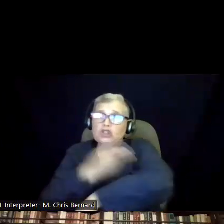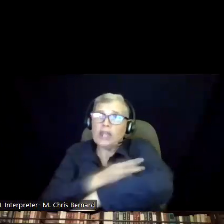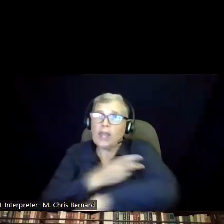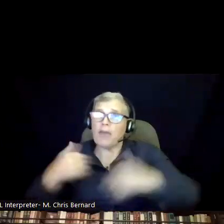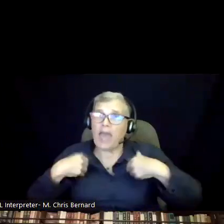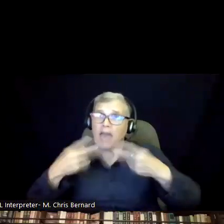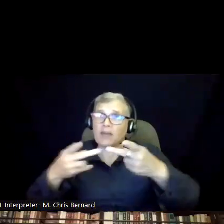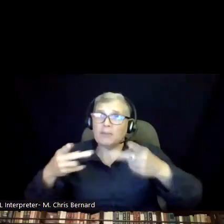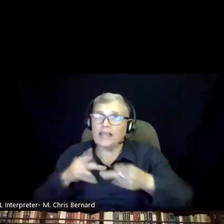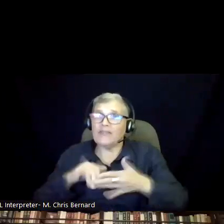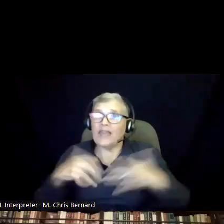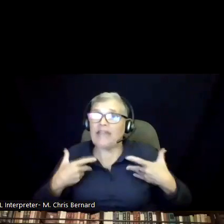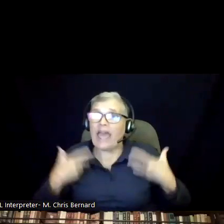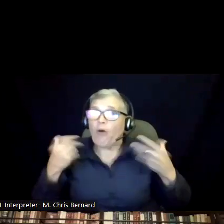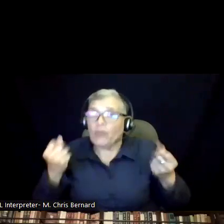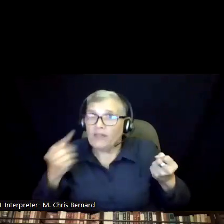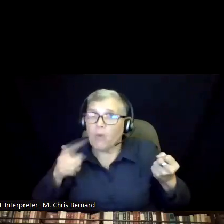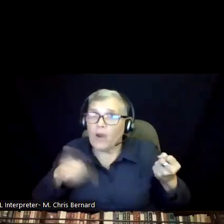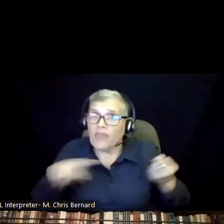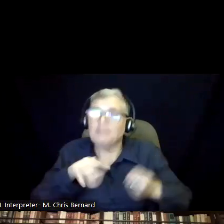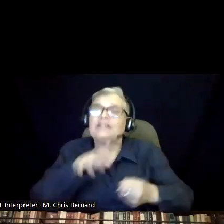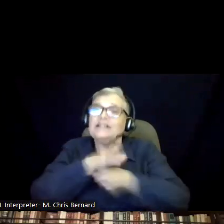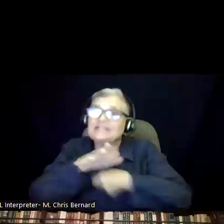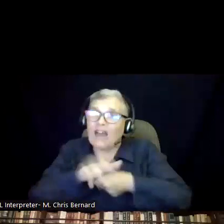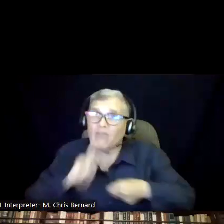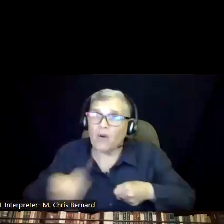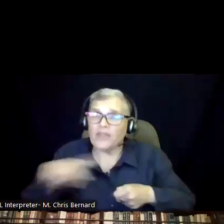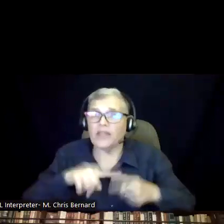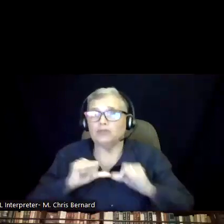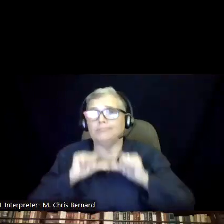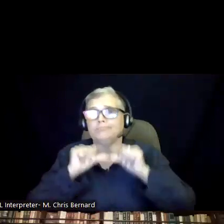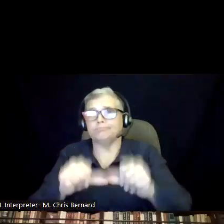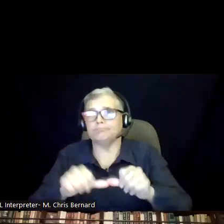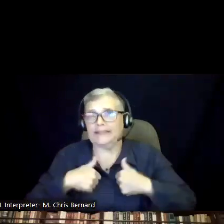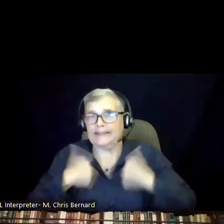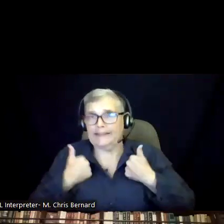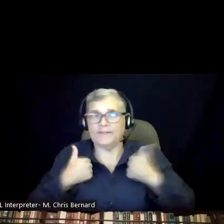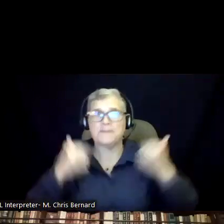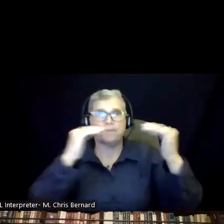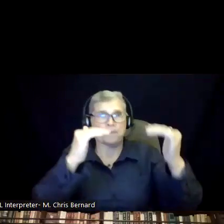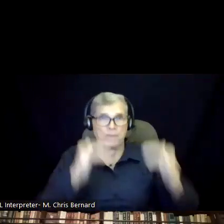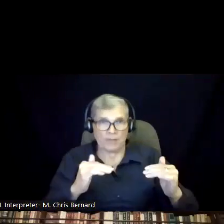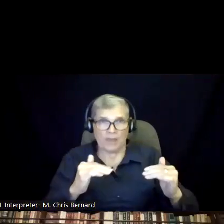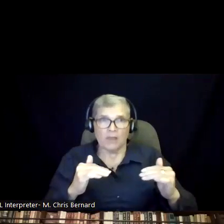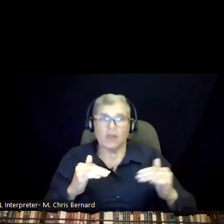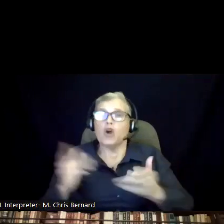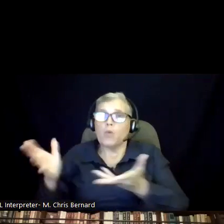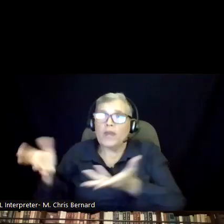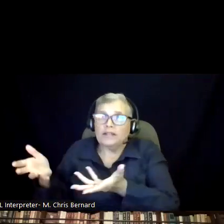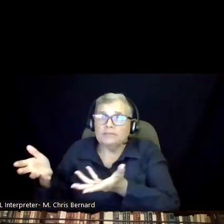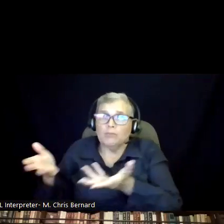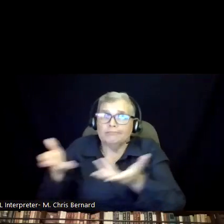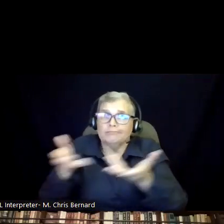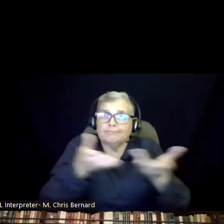necessary space. We work on restoring wild sheep to suitable habitat via